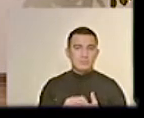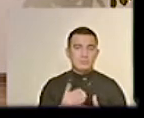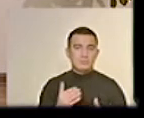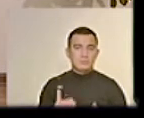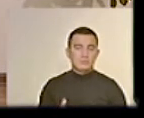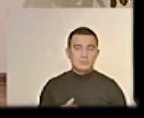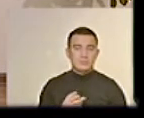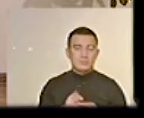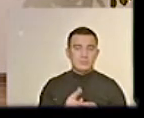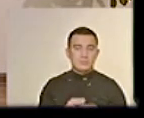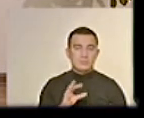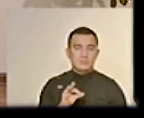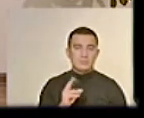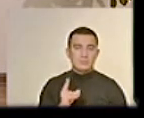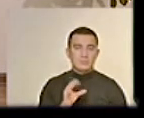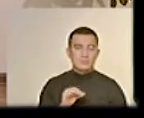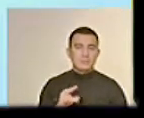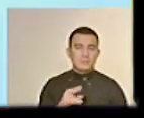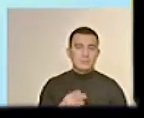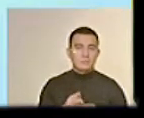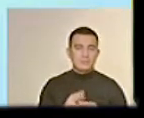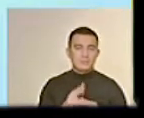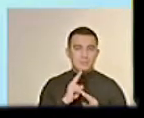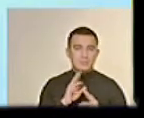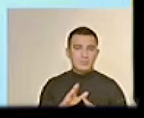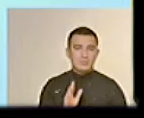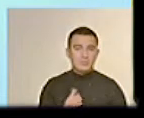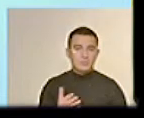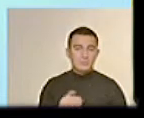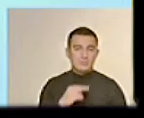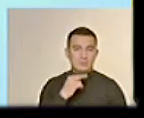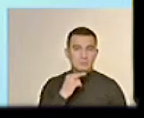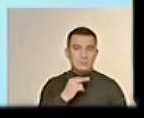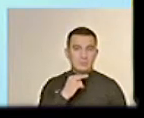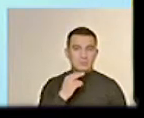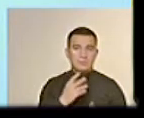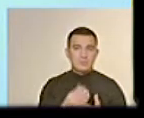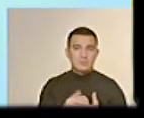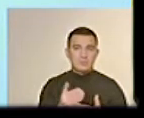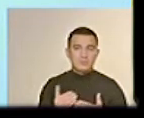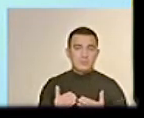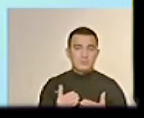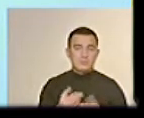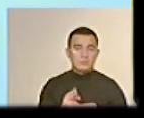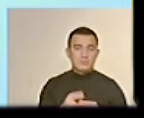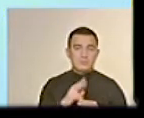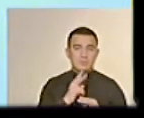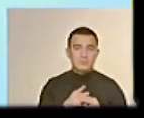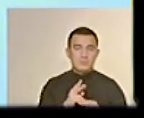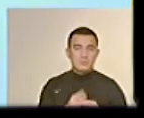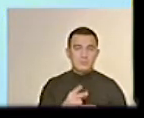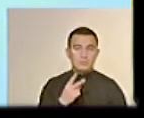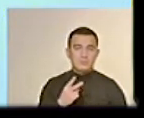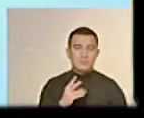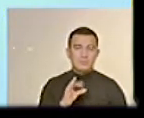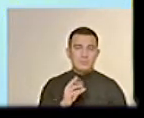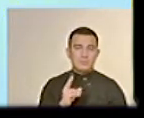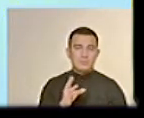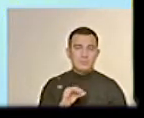oksidi hosil bo'ladi. Ya'ni qanday birikmasi? Mana e'tibor bering, qo'sh oksid bu temir 2 oksid